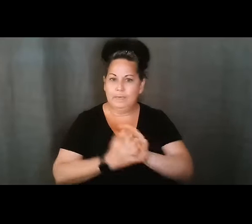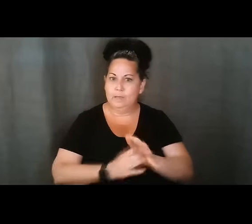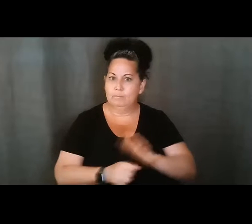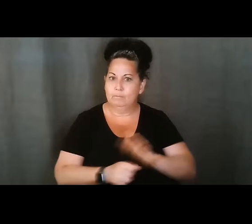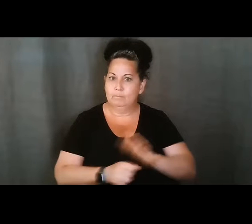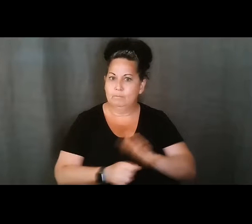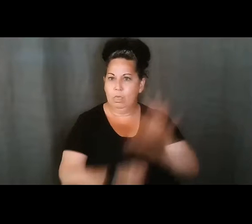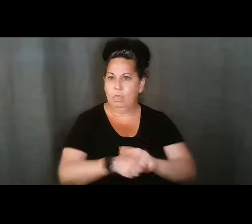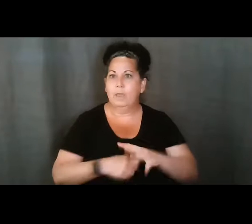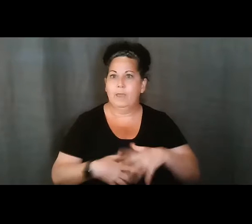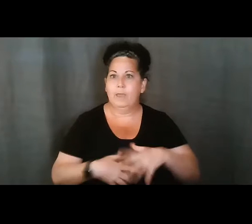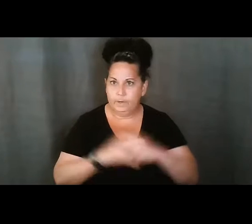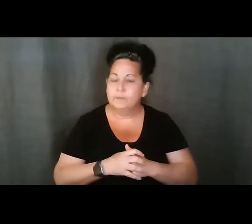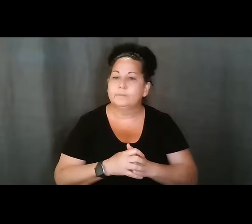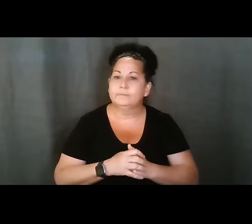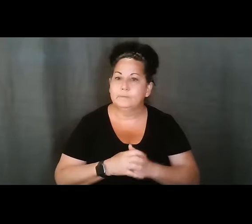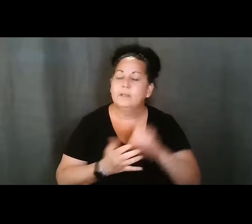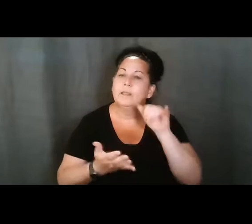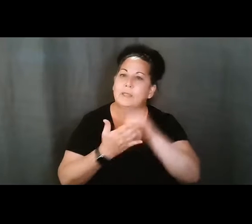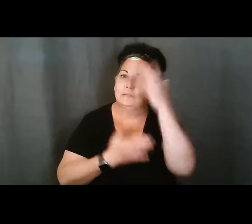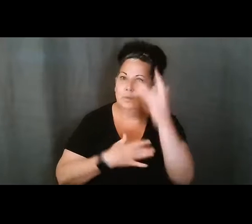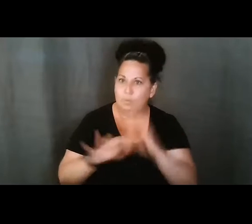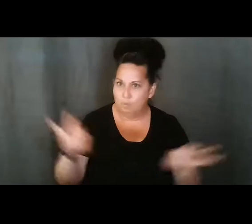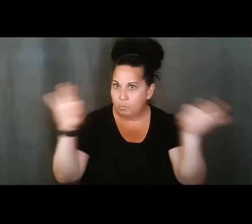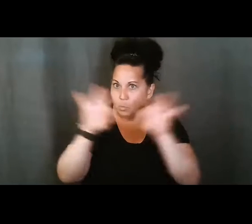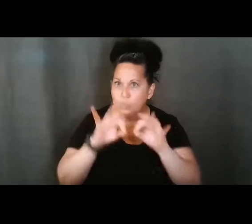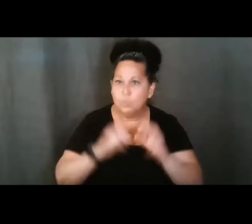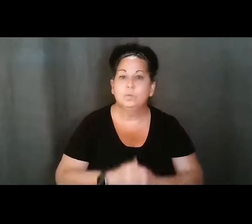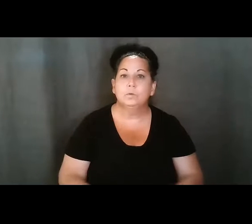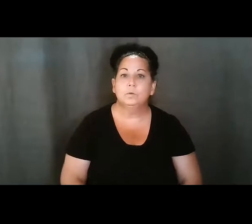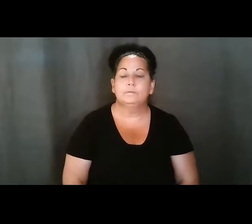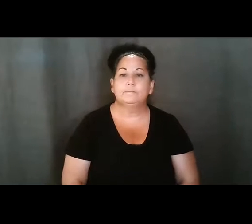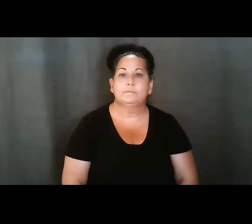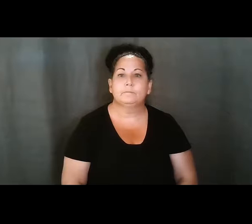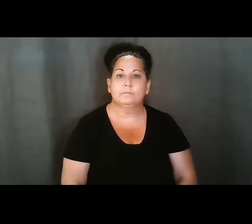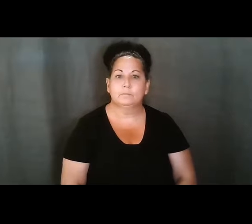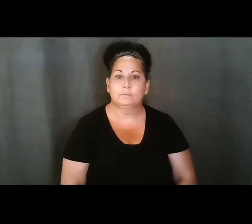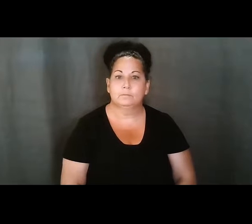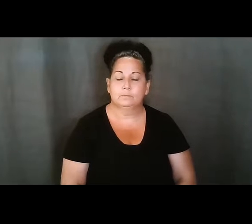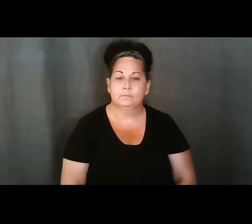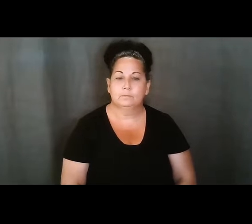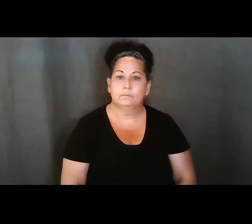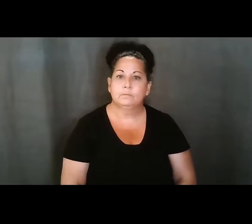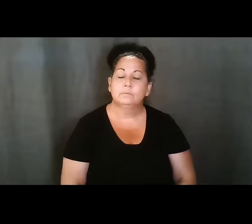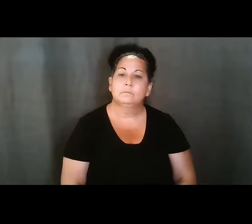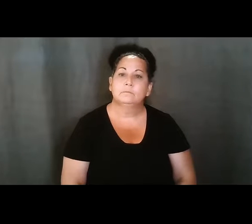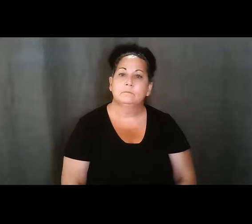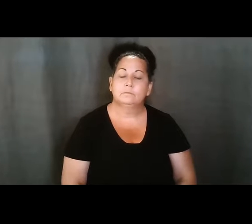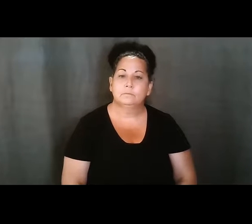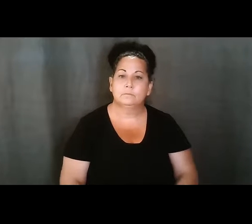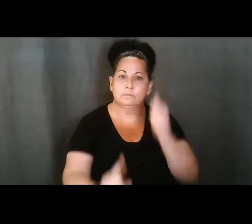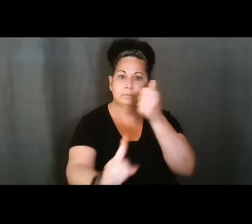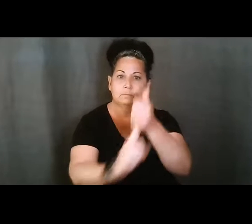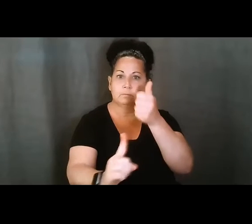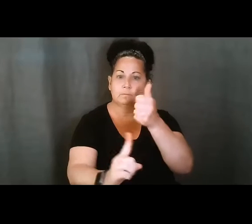emotional learning skill that we are discussing. Take a look at the impact of social